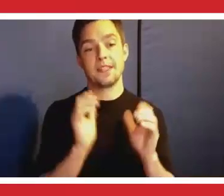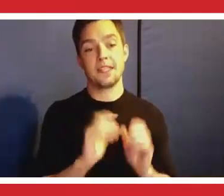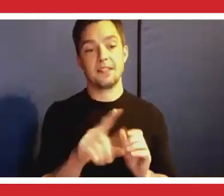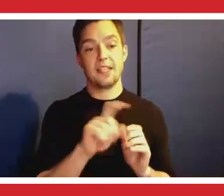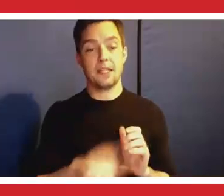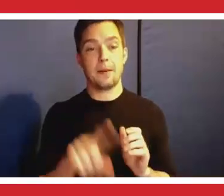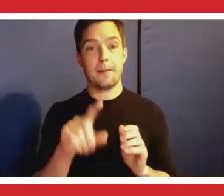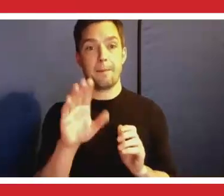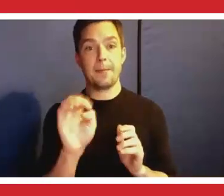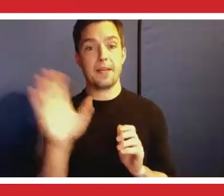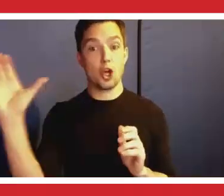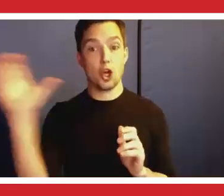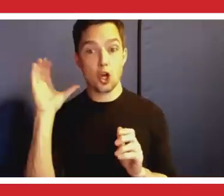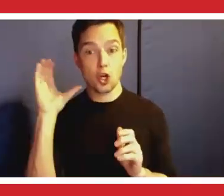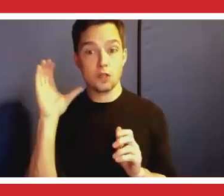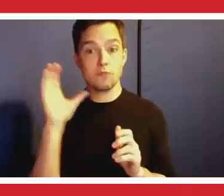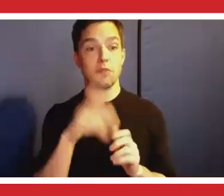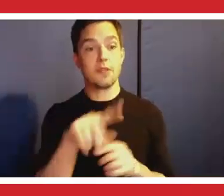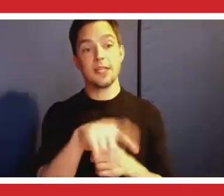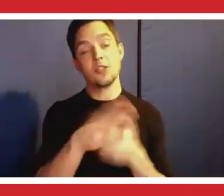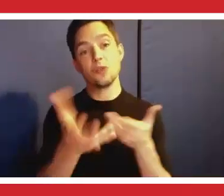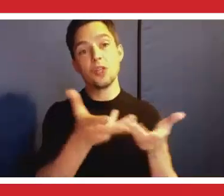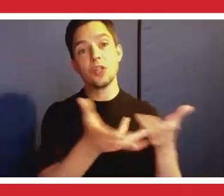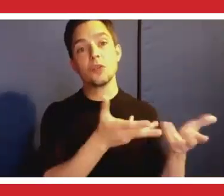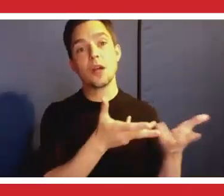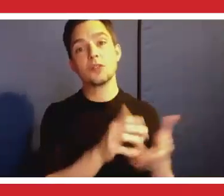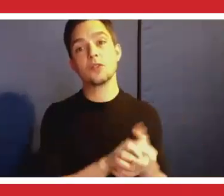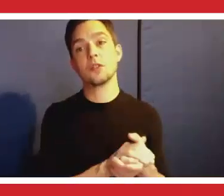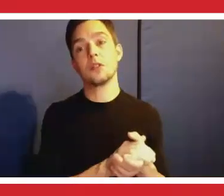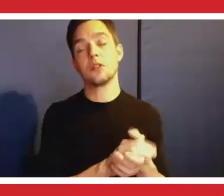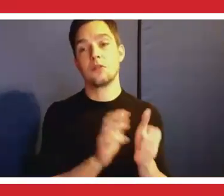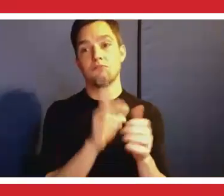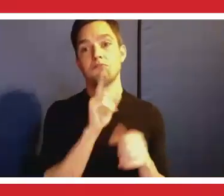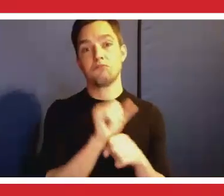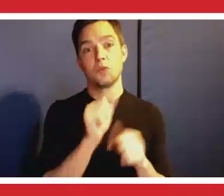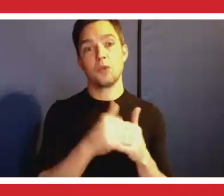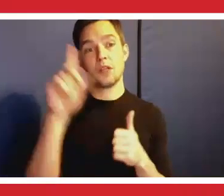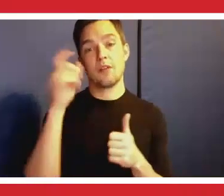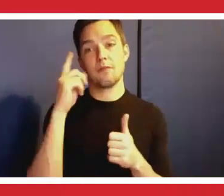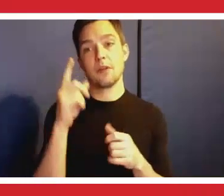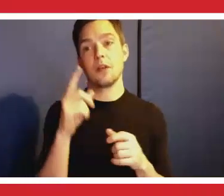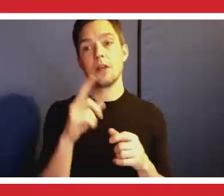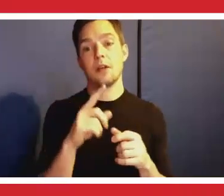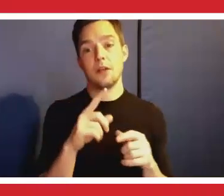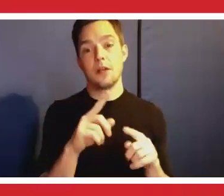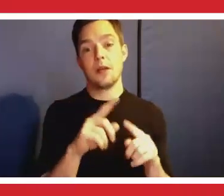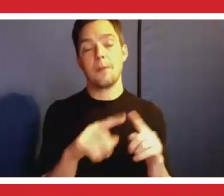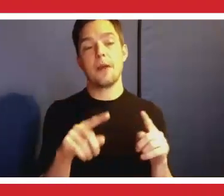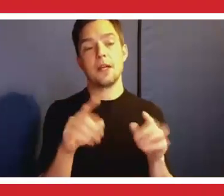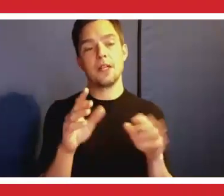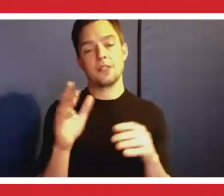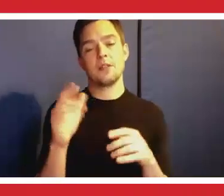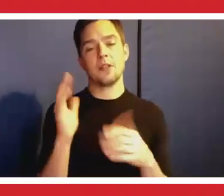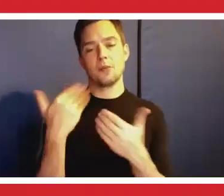need really to interact proactively with the government, but it's more the government that needed to listen and